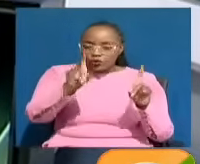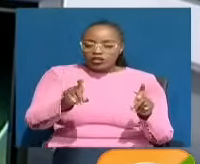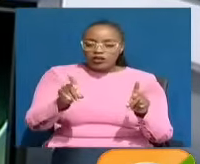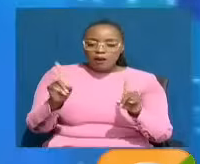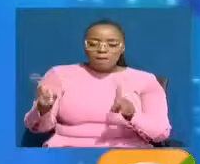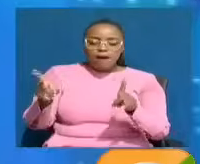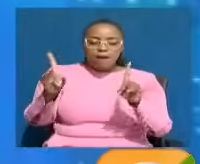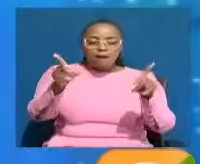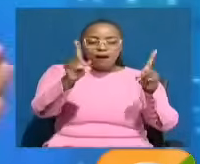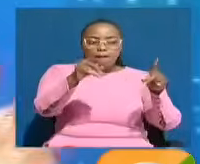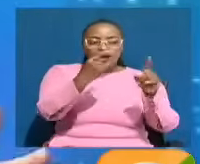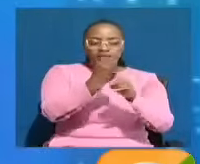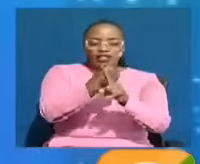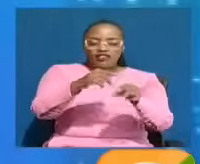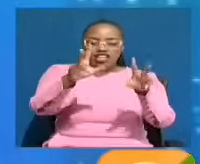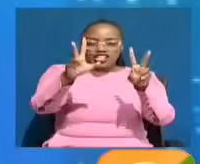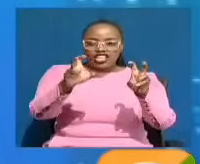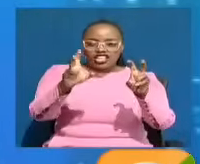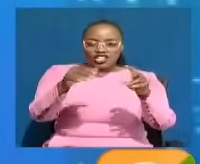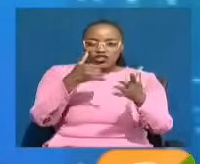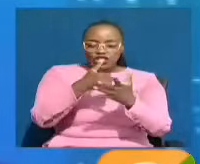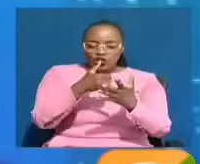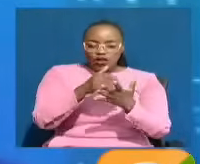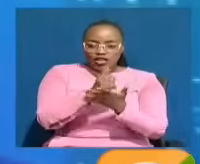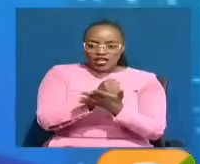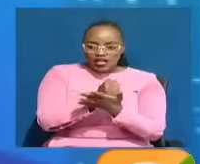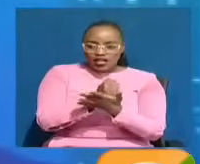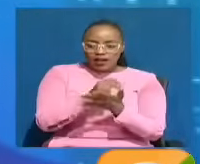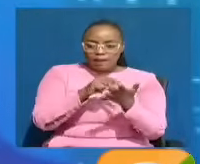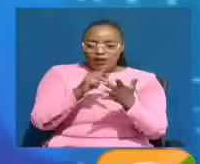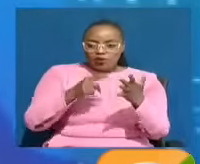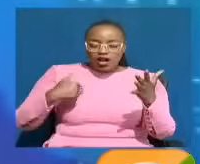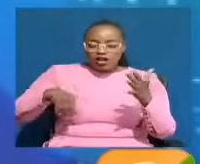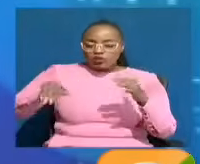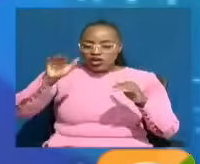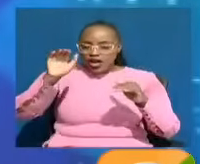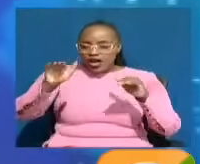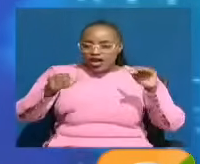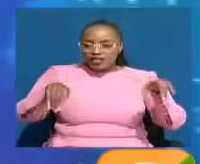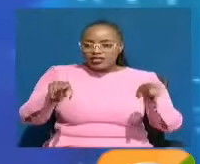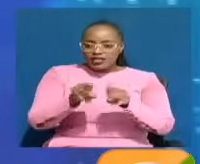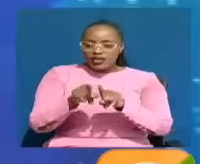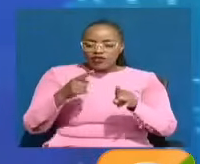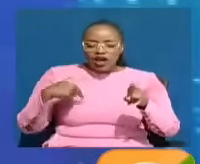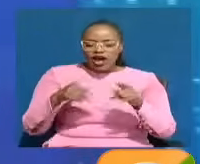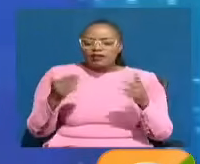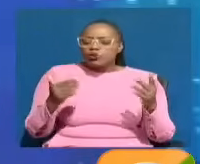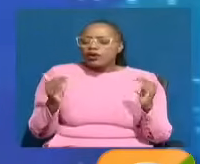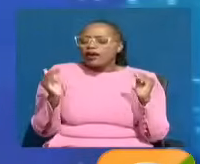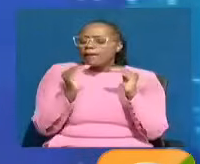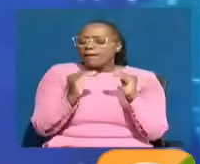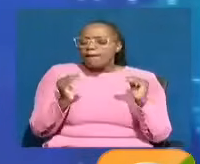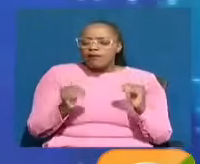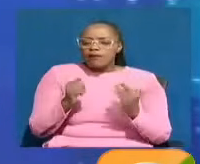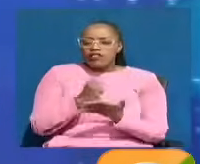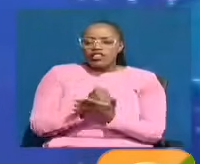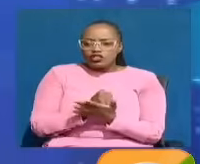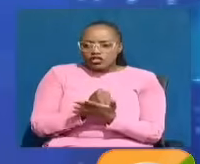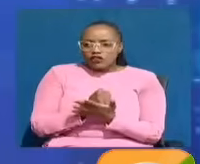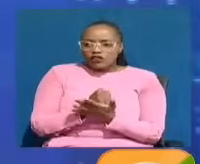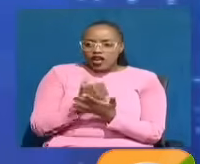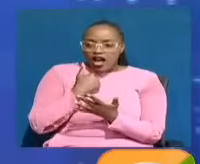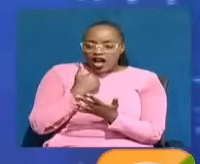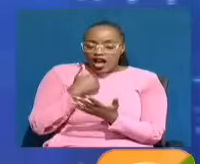the various issues, including the audit, and therefore we're going to ask and say, where are we as far as this audit is concerned? We have not